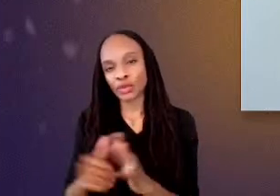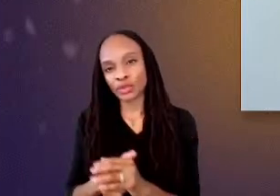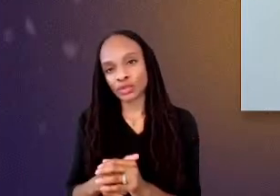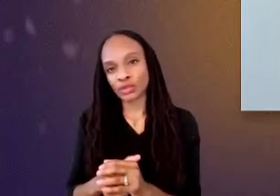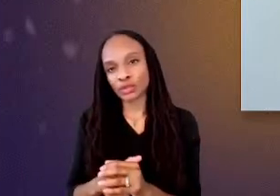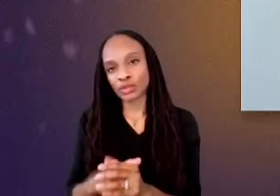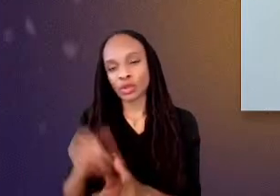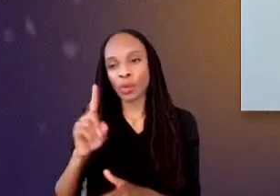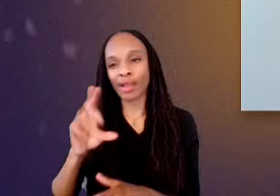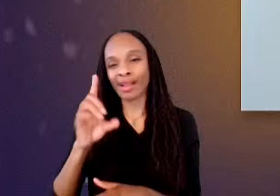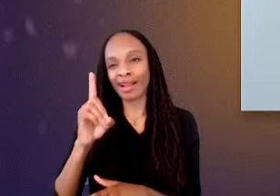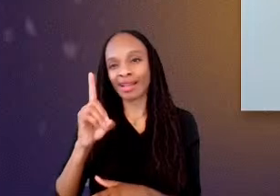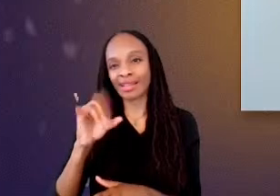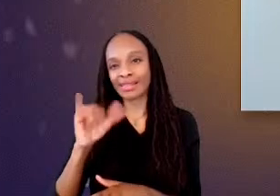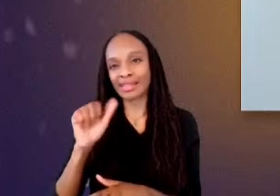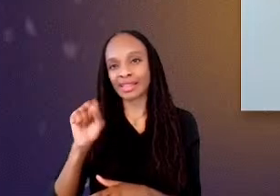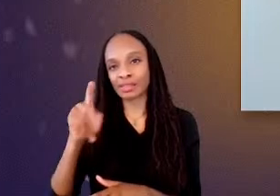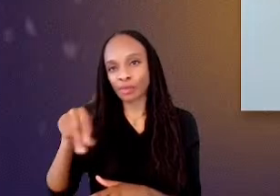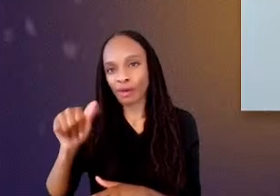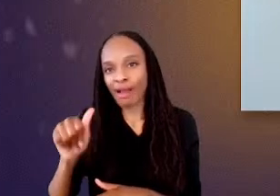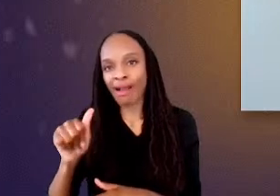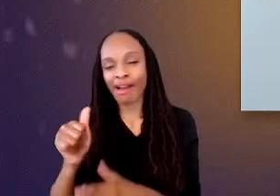a diaspora film like mine